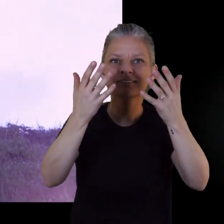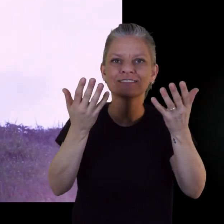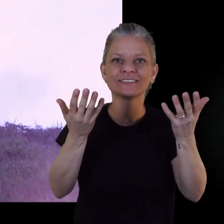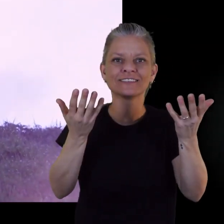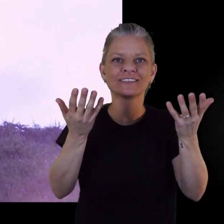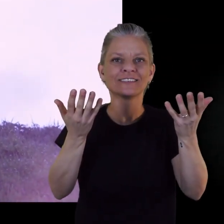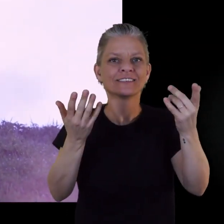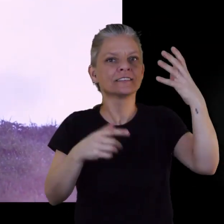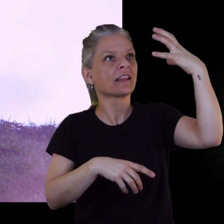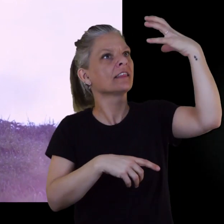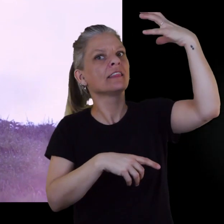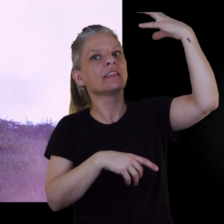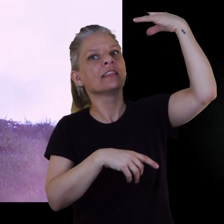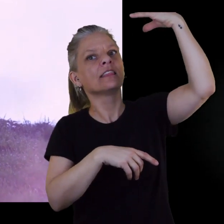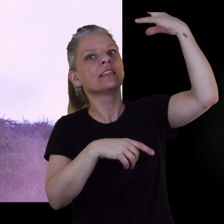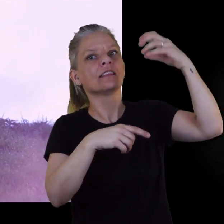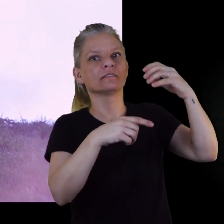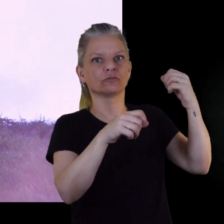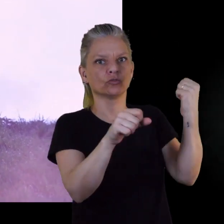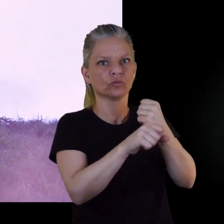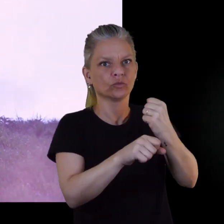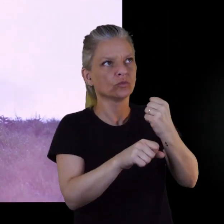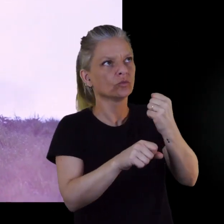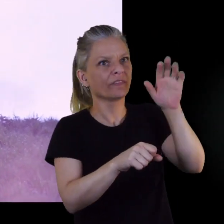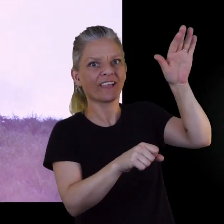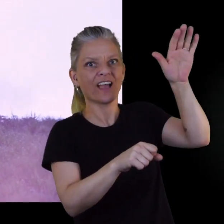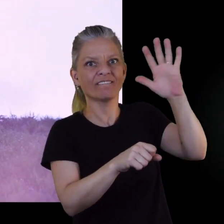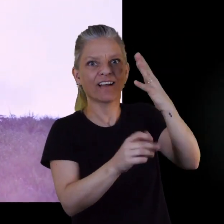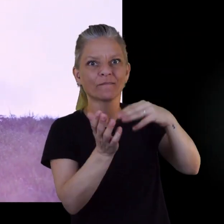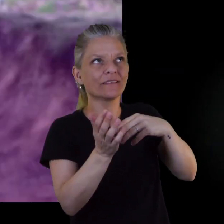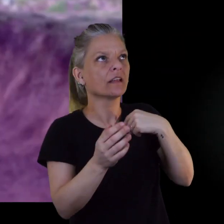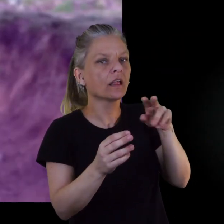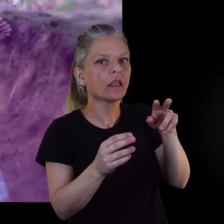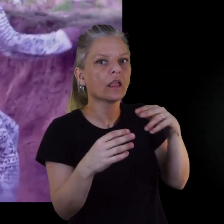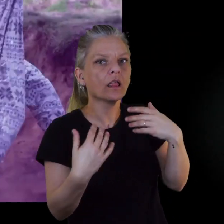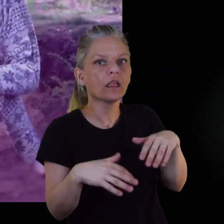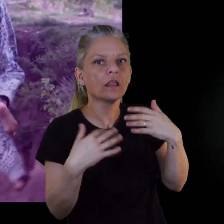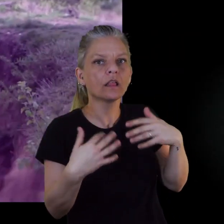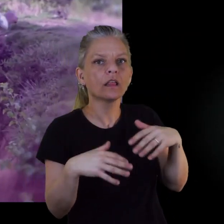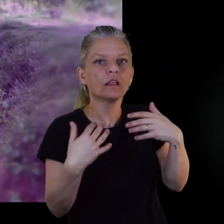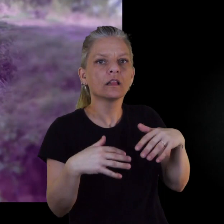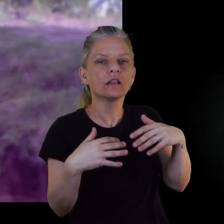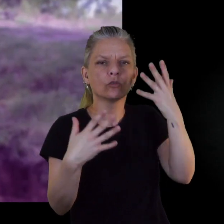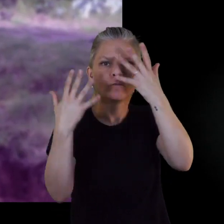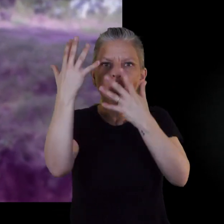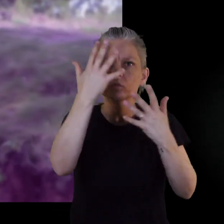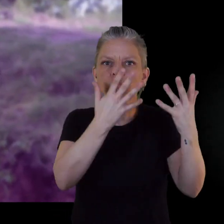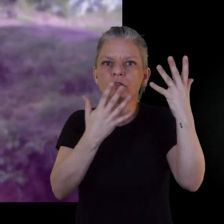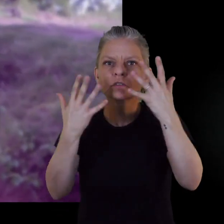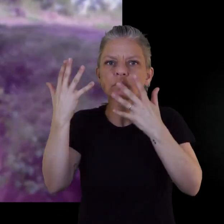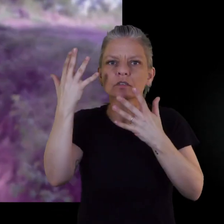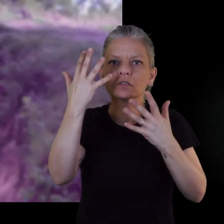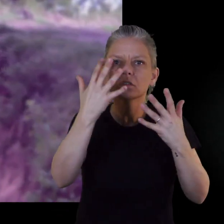The sun was not meant to appear for another 5 minutes. I was stunned, confused. Was